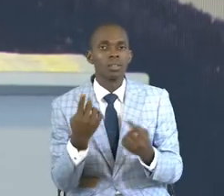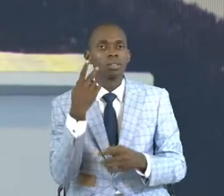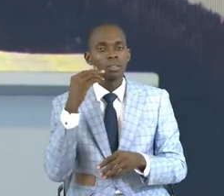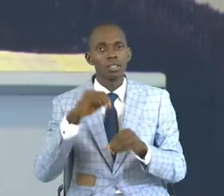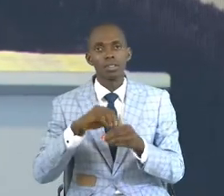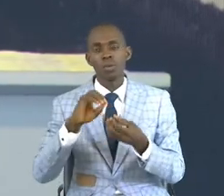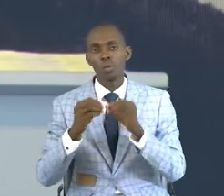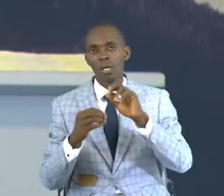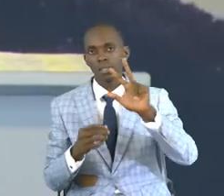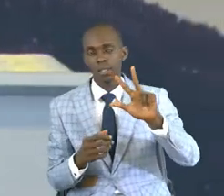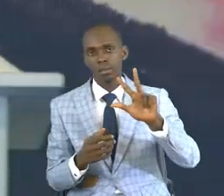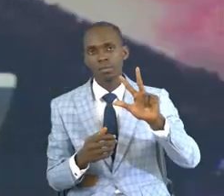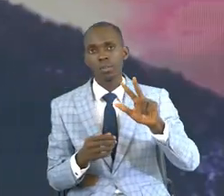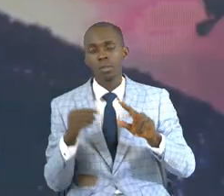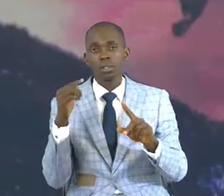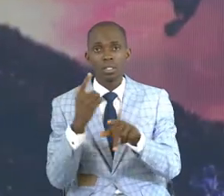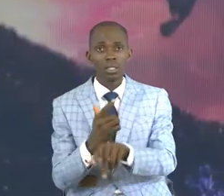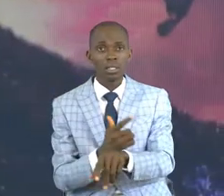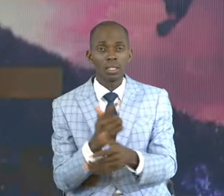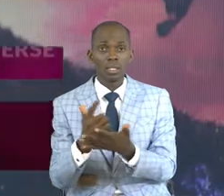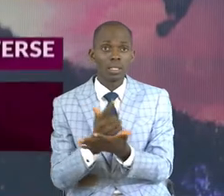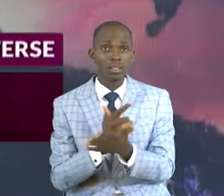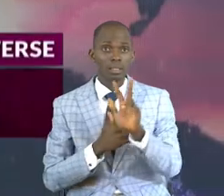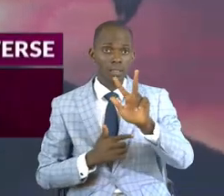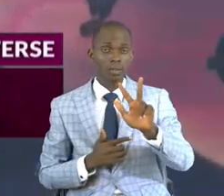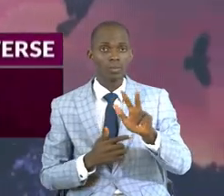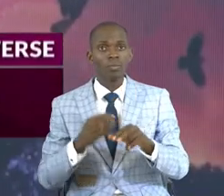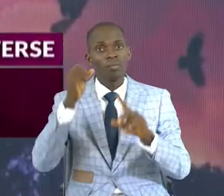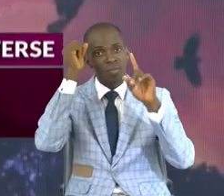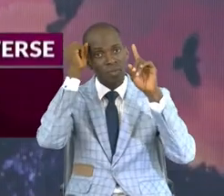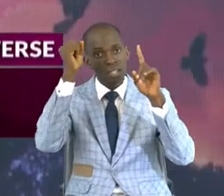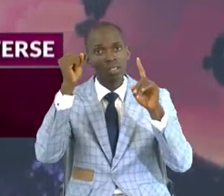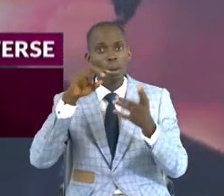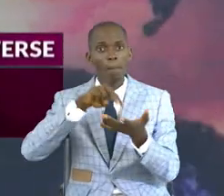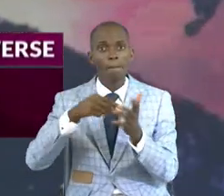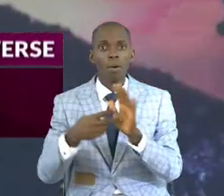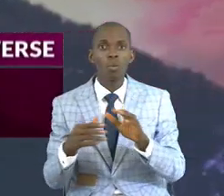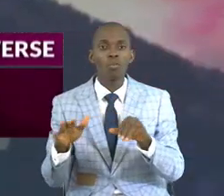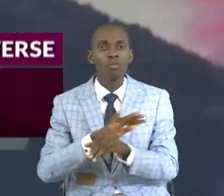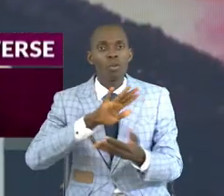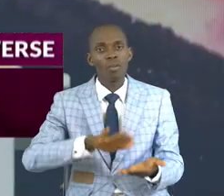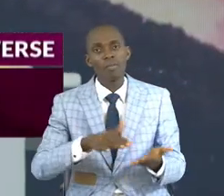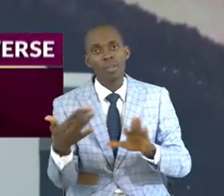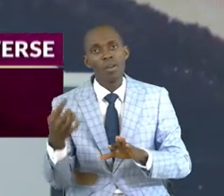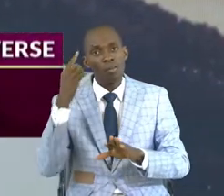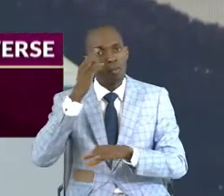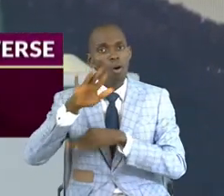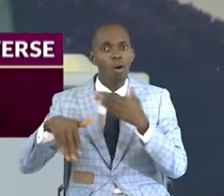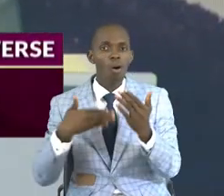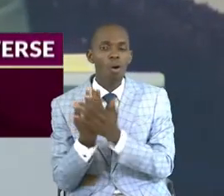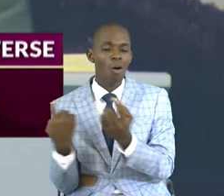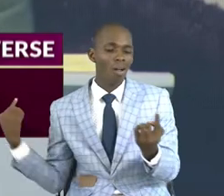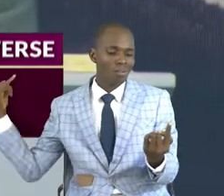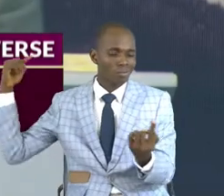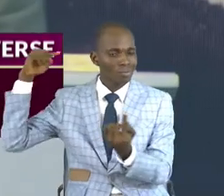here. Number three, his purposeful death for all till the end